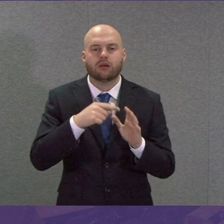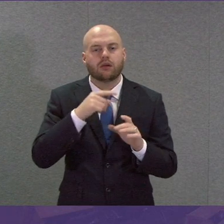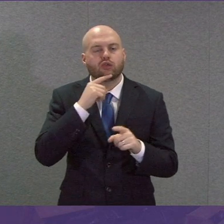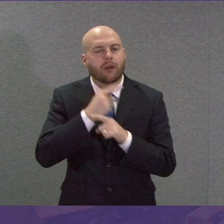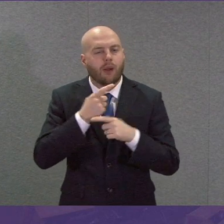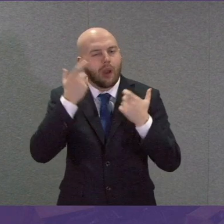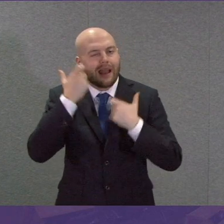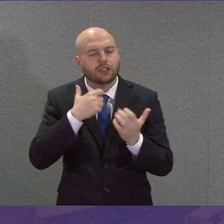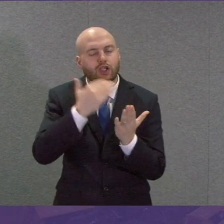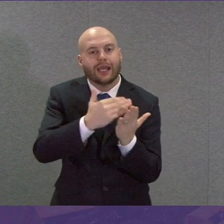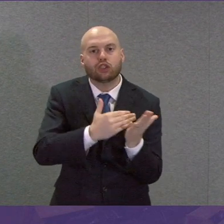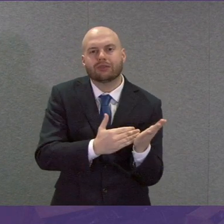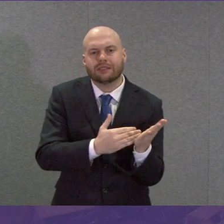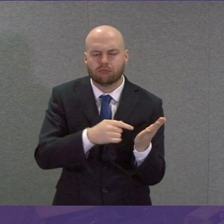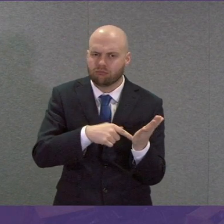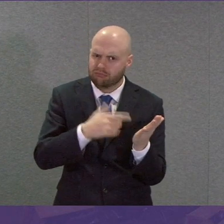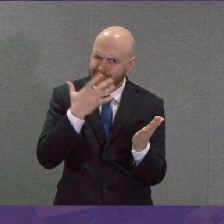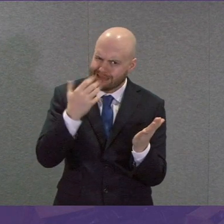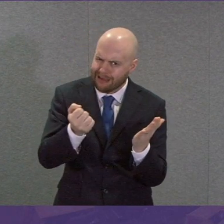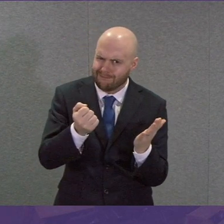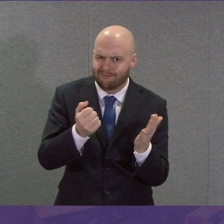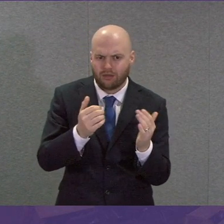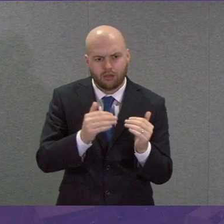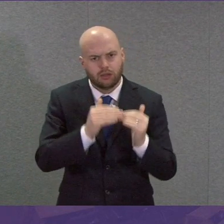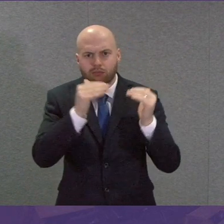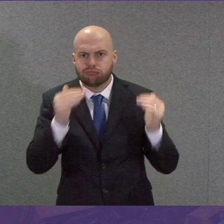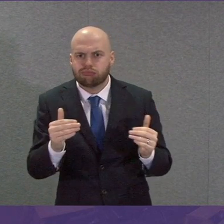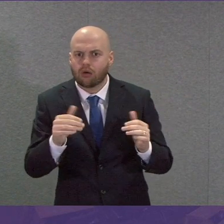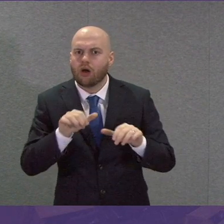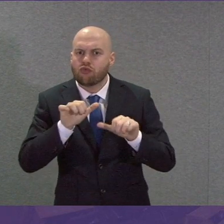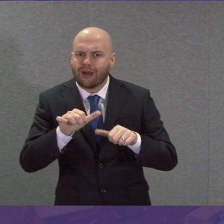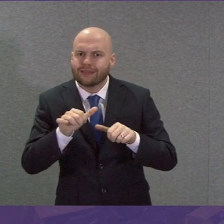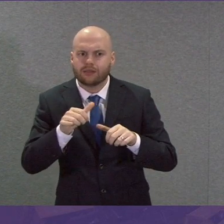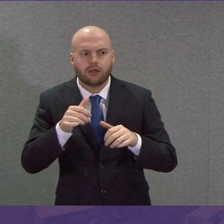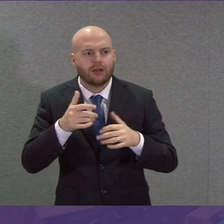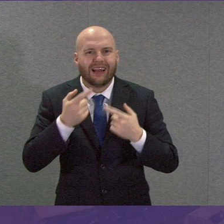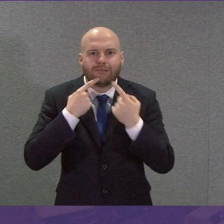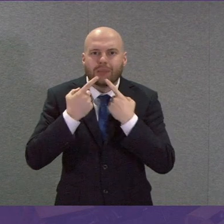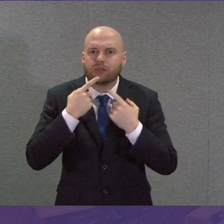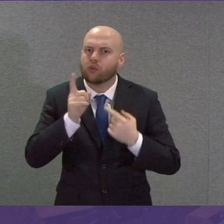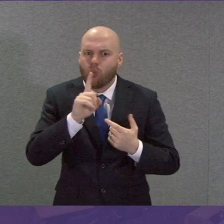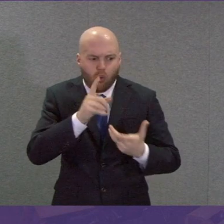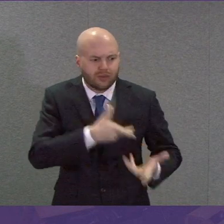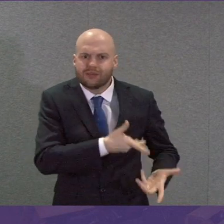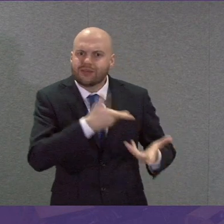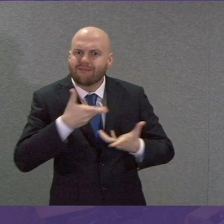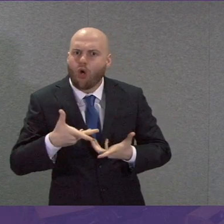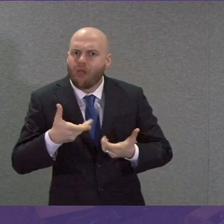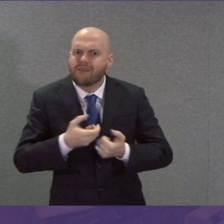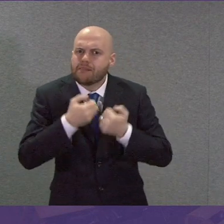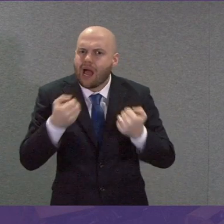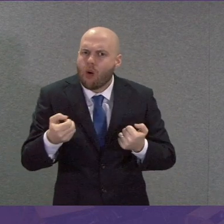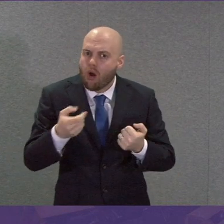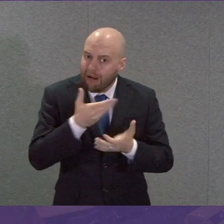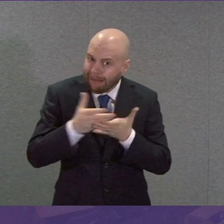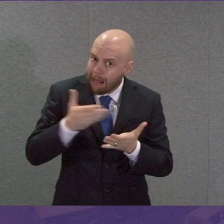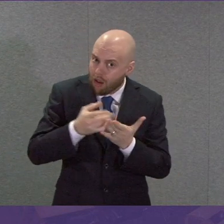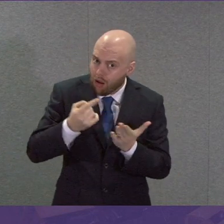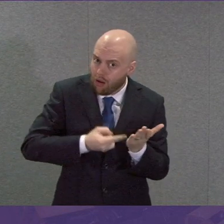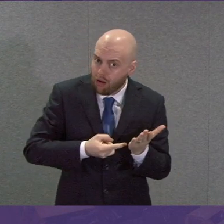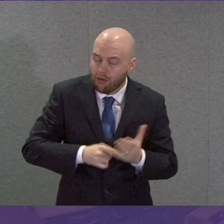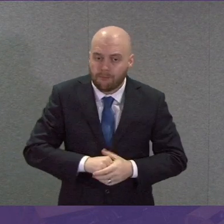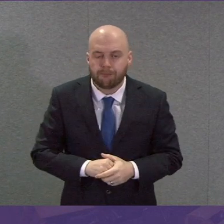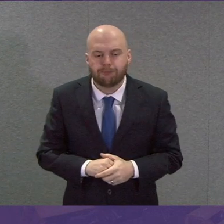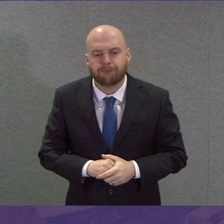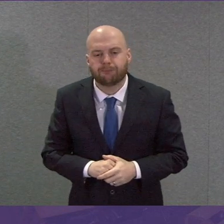accurately reflects the areas of the legislation that fall within the devolved competences? Michael Russell. We believe it does. I mean,